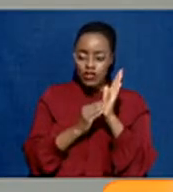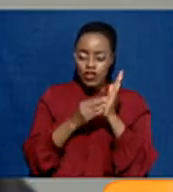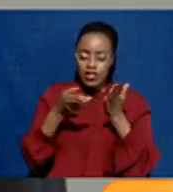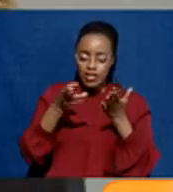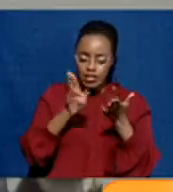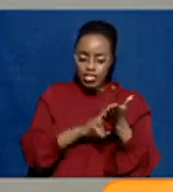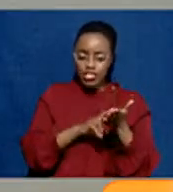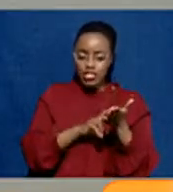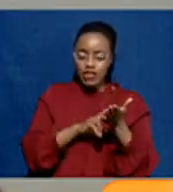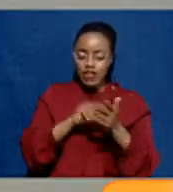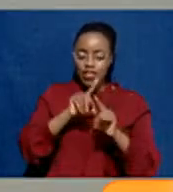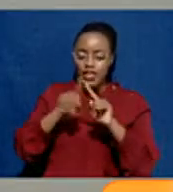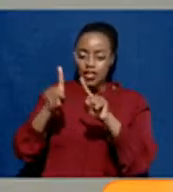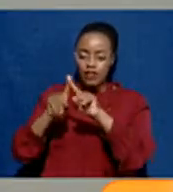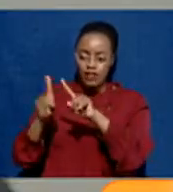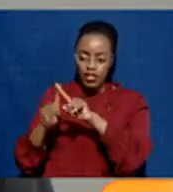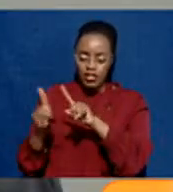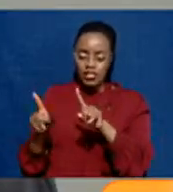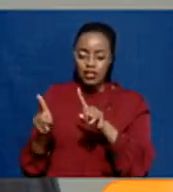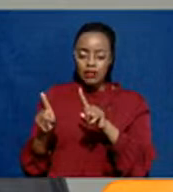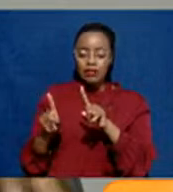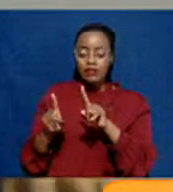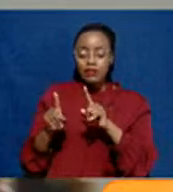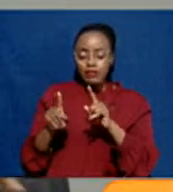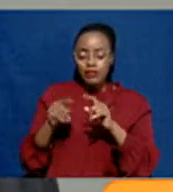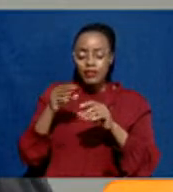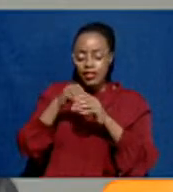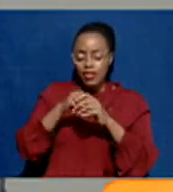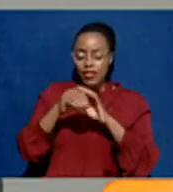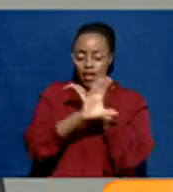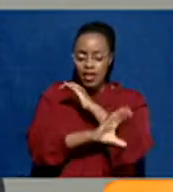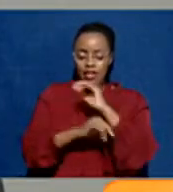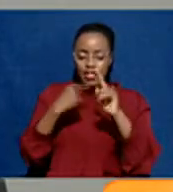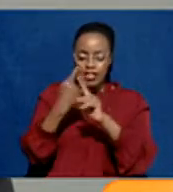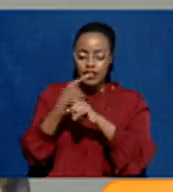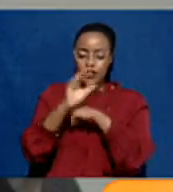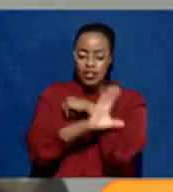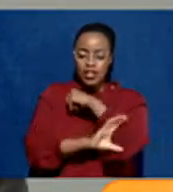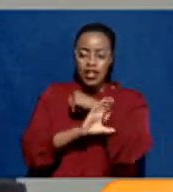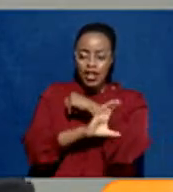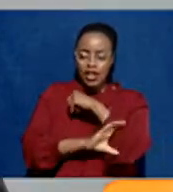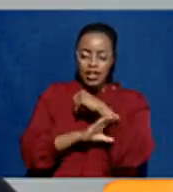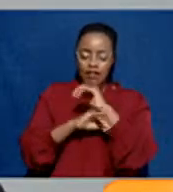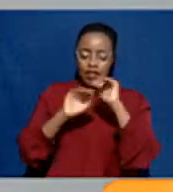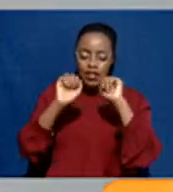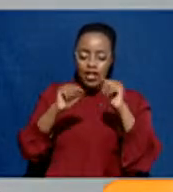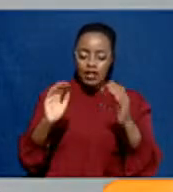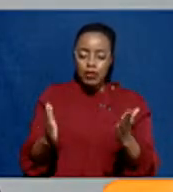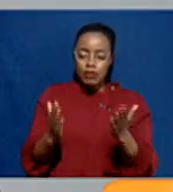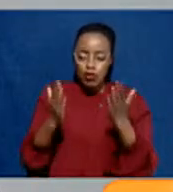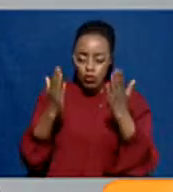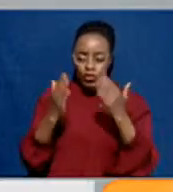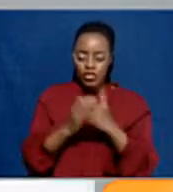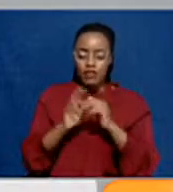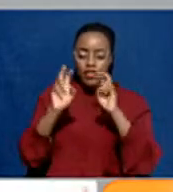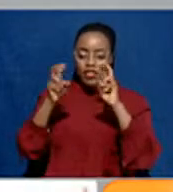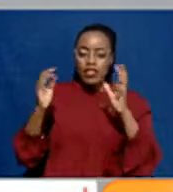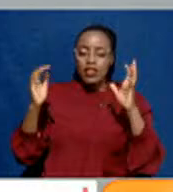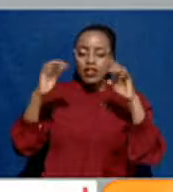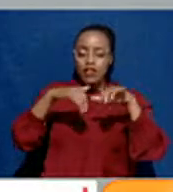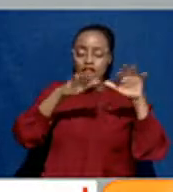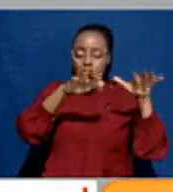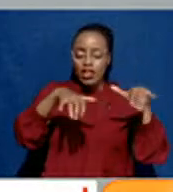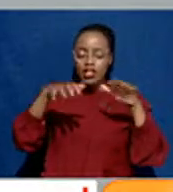registering the varieties in the countries, in different countries, and be promoted. The theme of the conference,